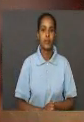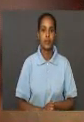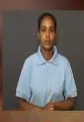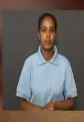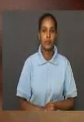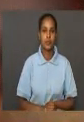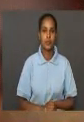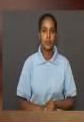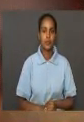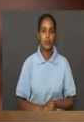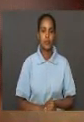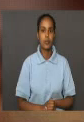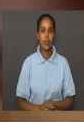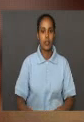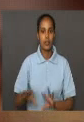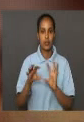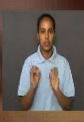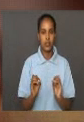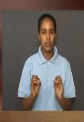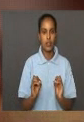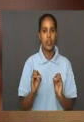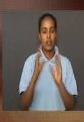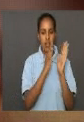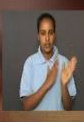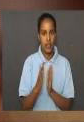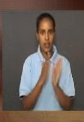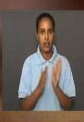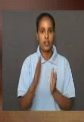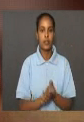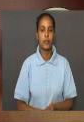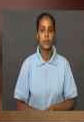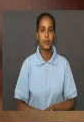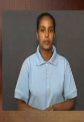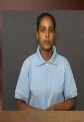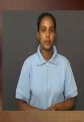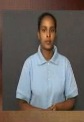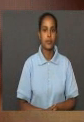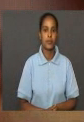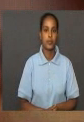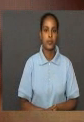Students, let's get ready.